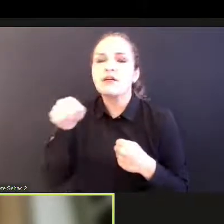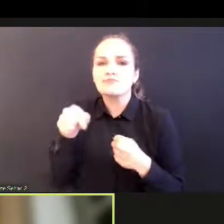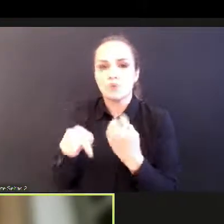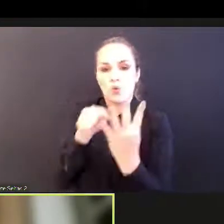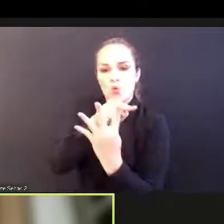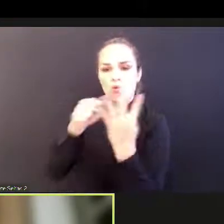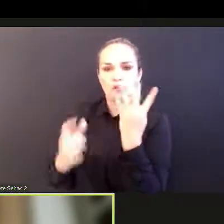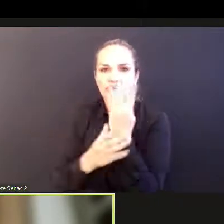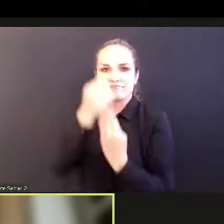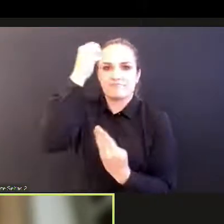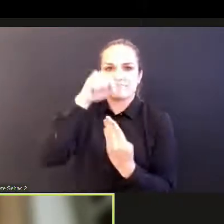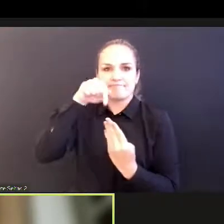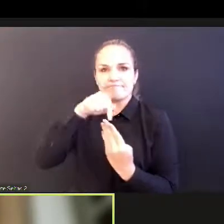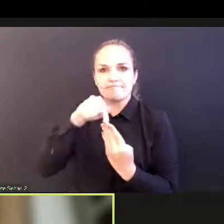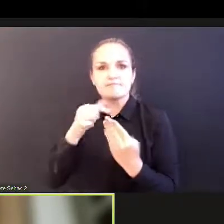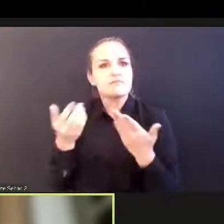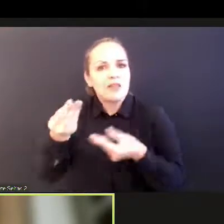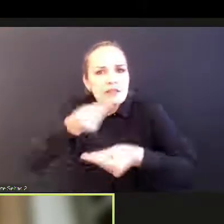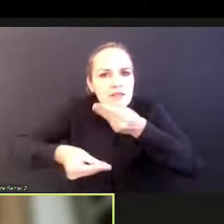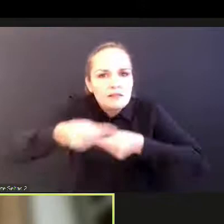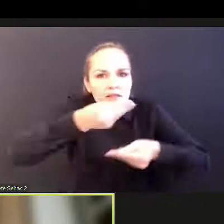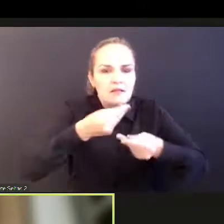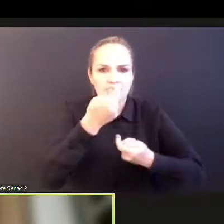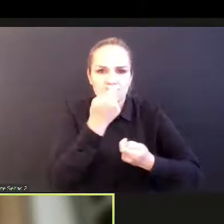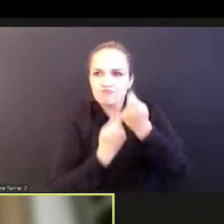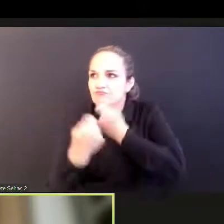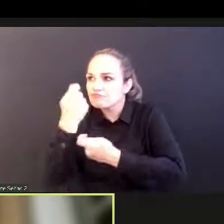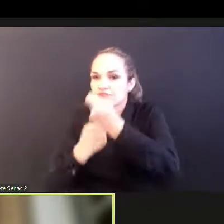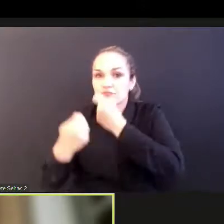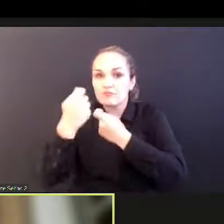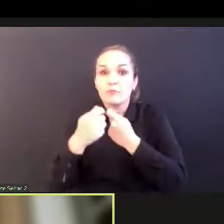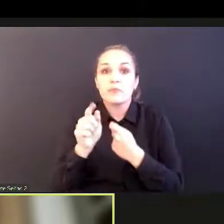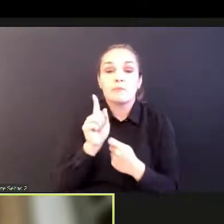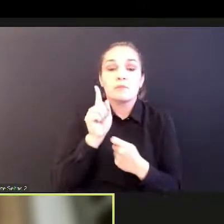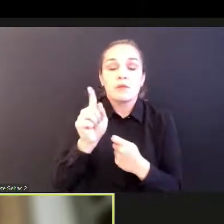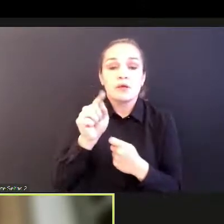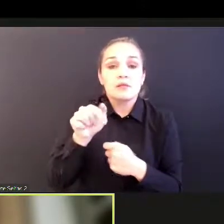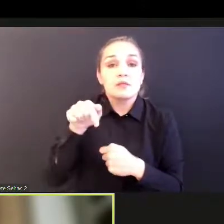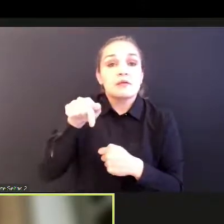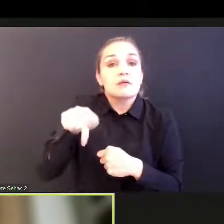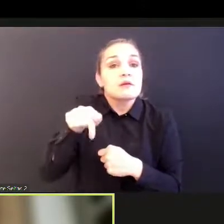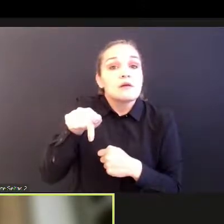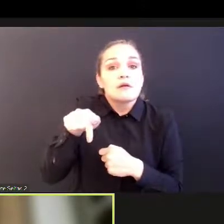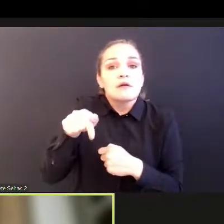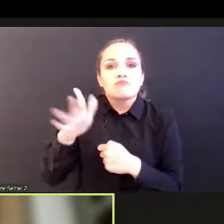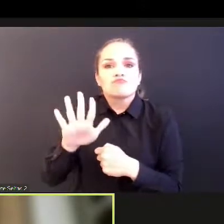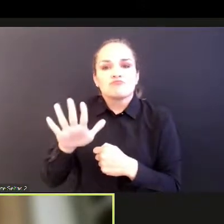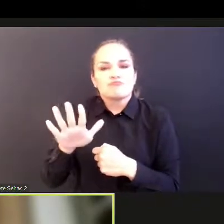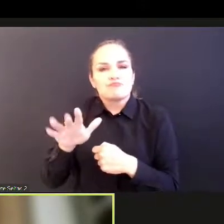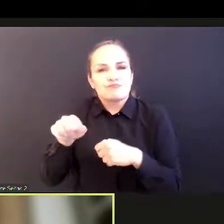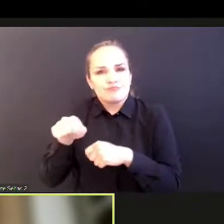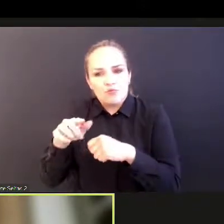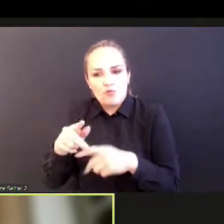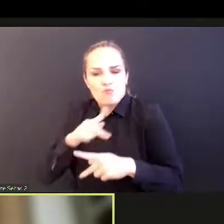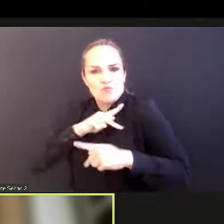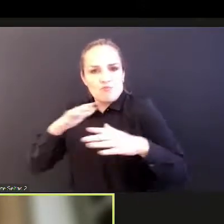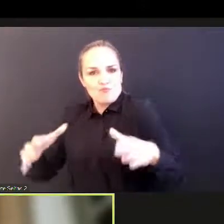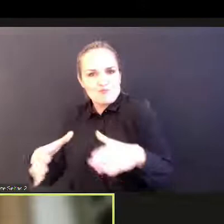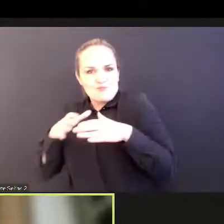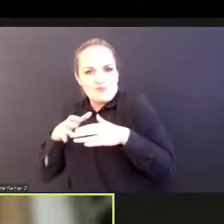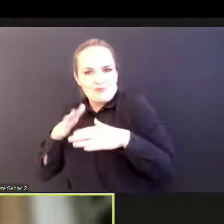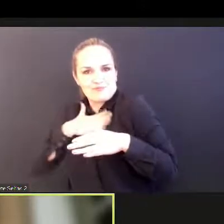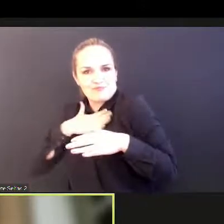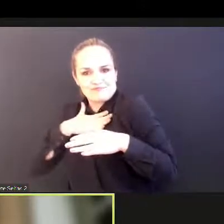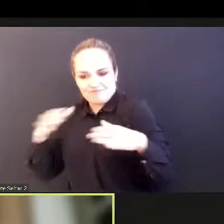to e-commerce, data protection laws, data localization, and so on, digital taxation. So it's these four. So